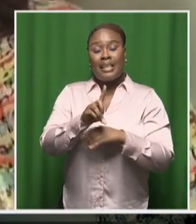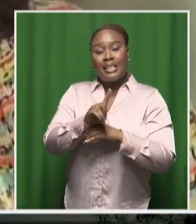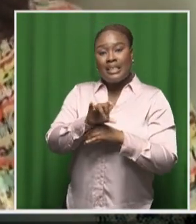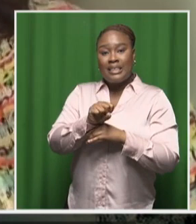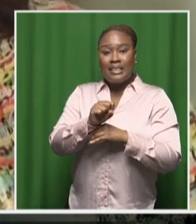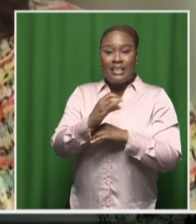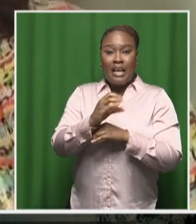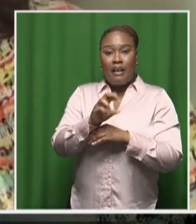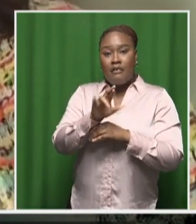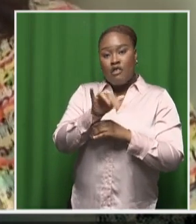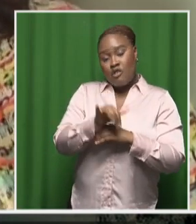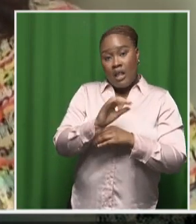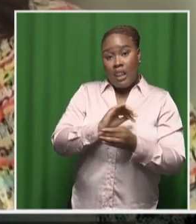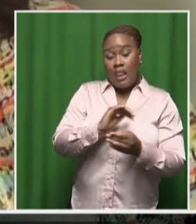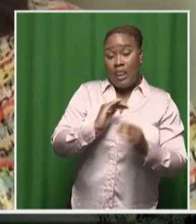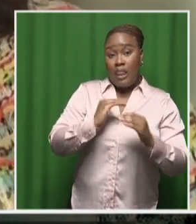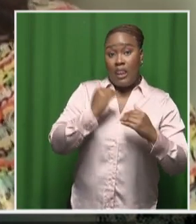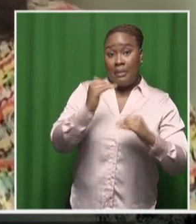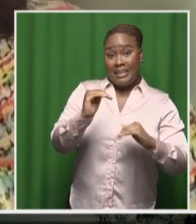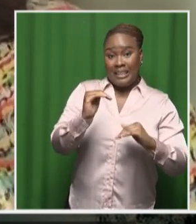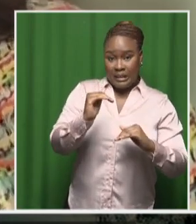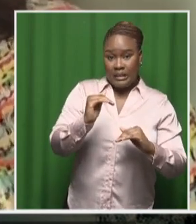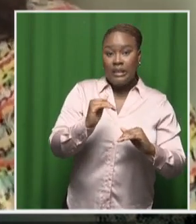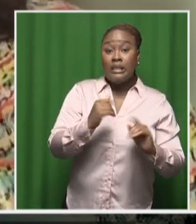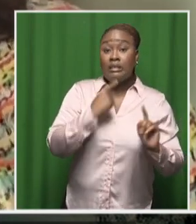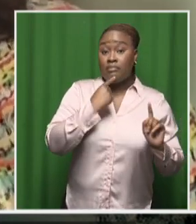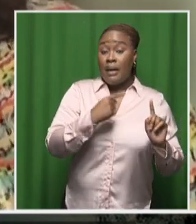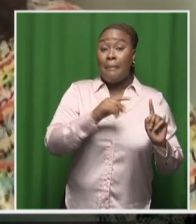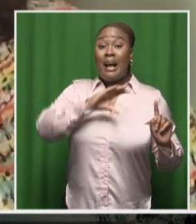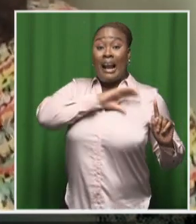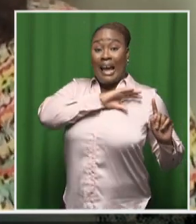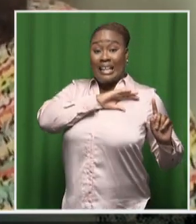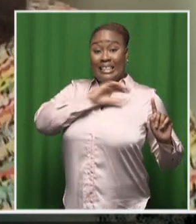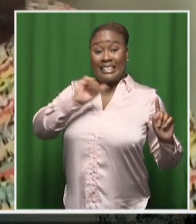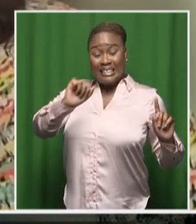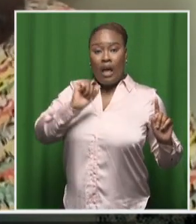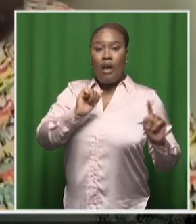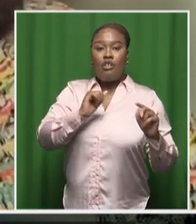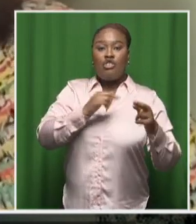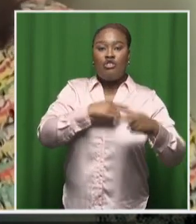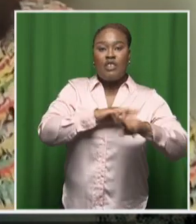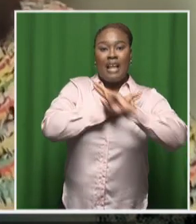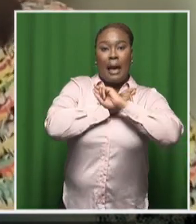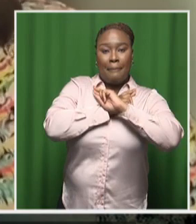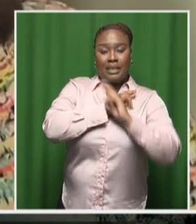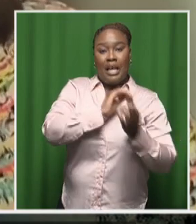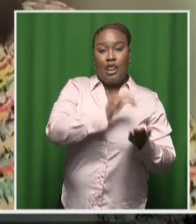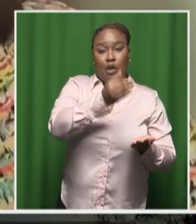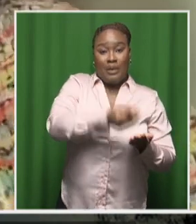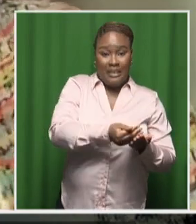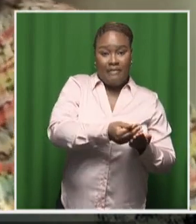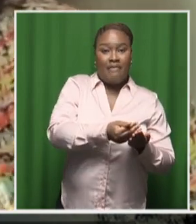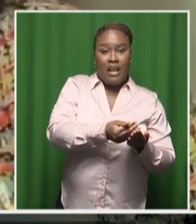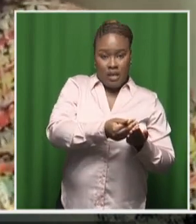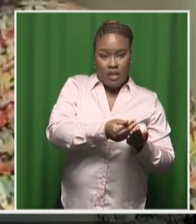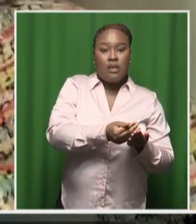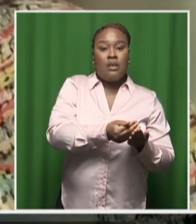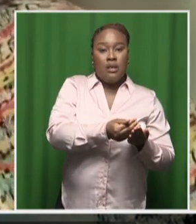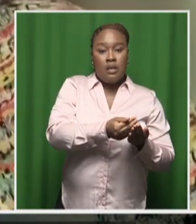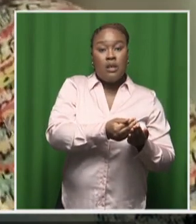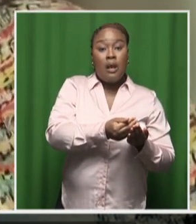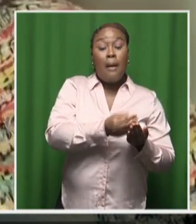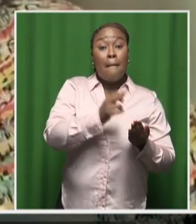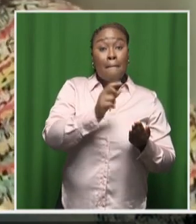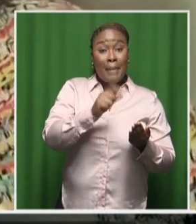pay child maintenance from a client's Discovery retirement annuity fund and his Discovery